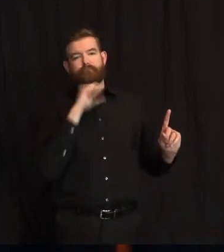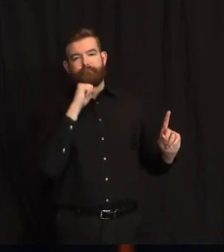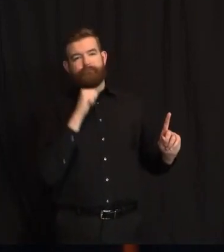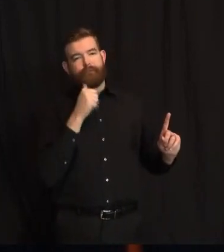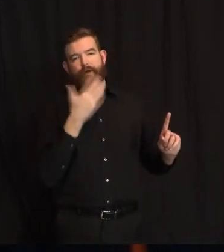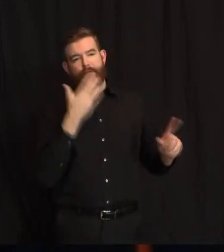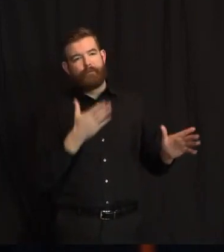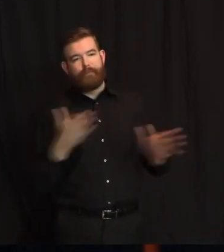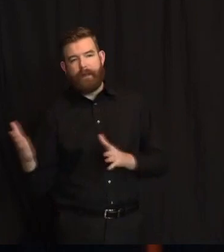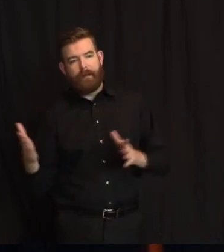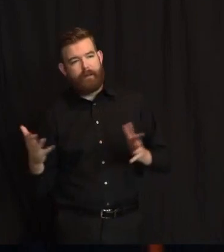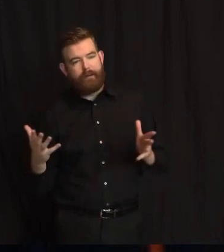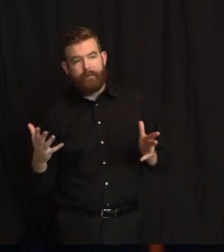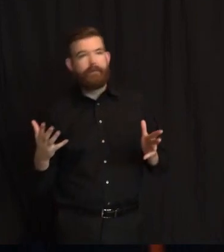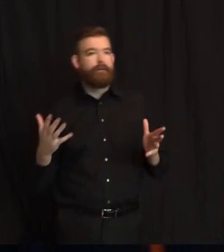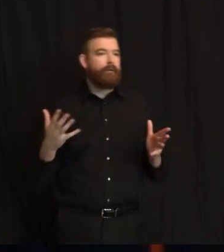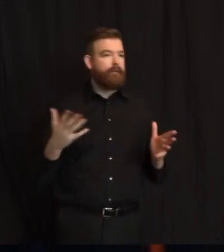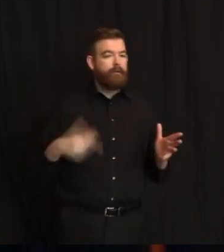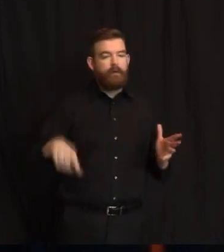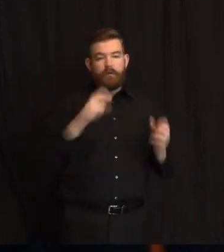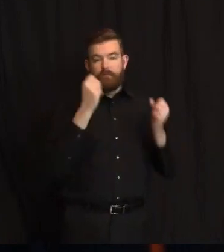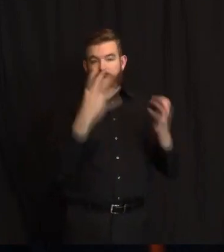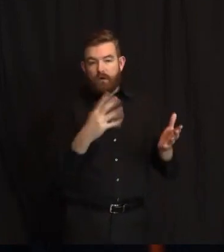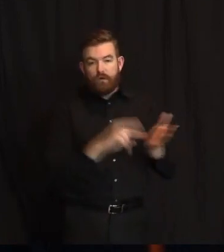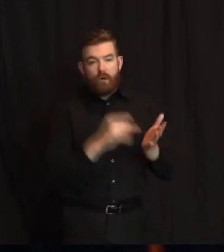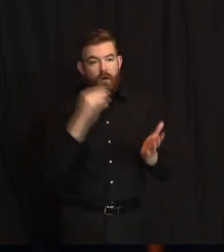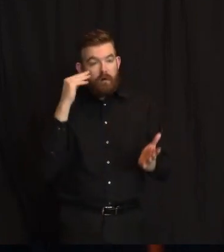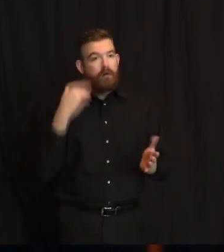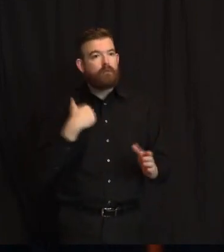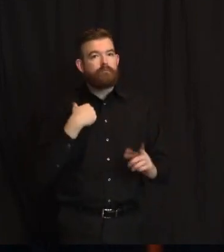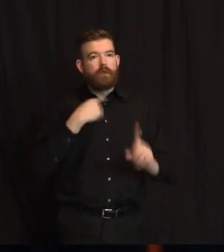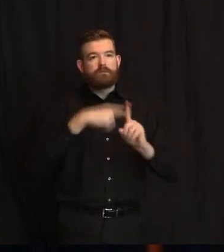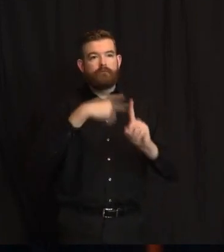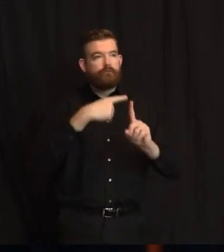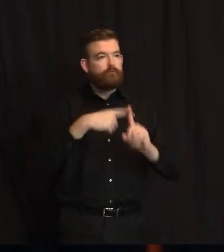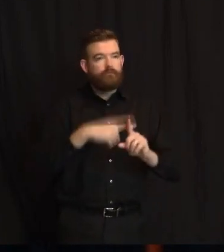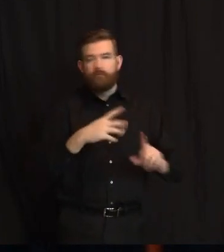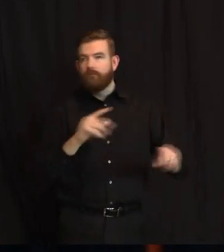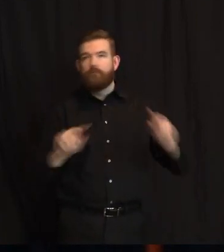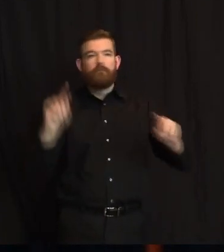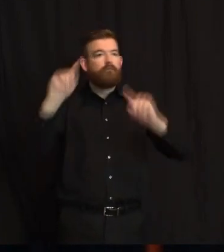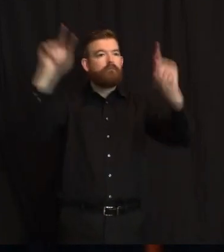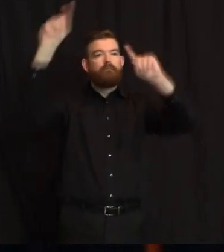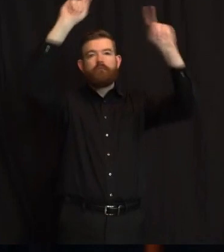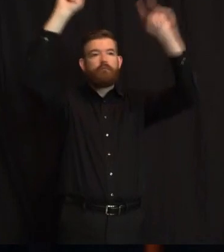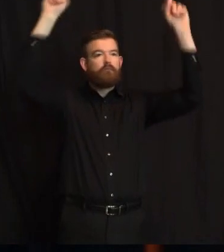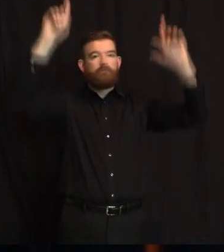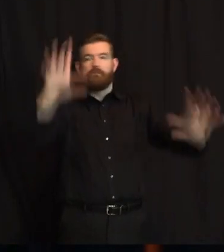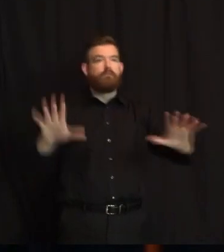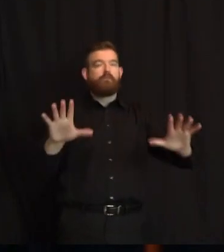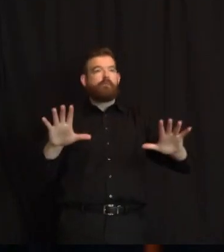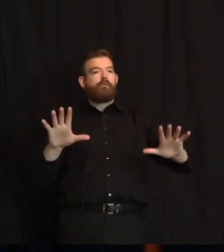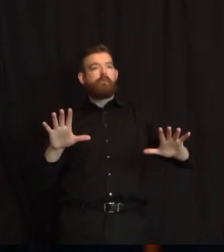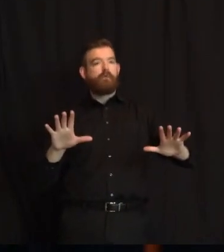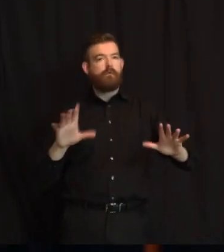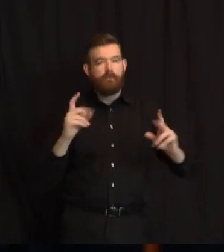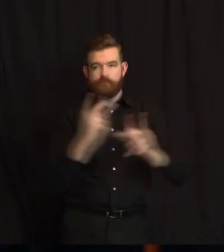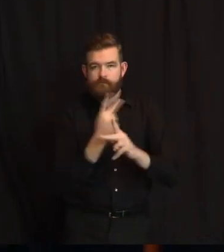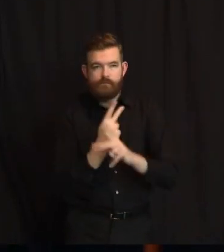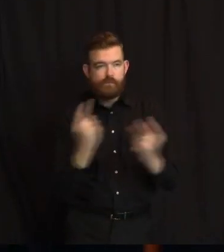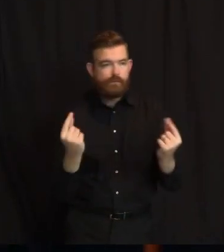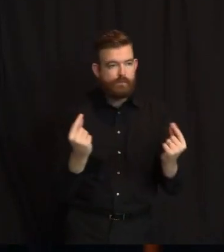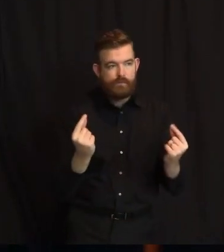COVID positive case is just increasing exponentially. So we're at the point now where we are going through